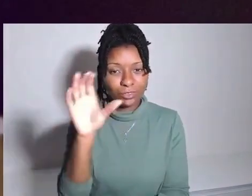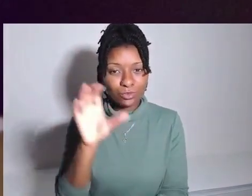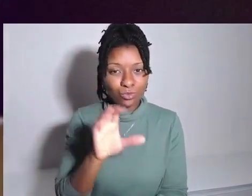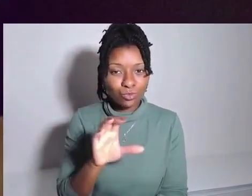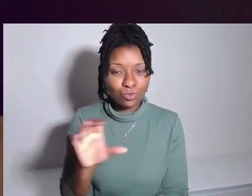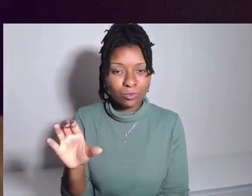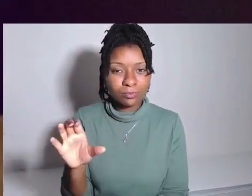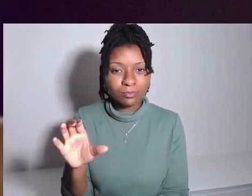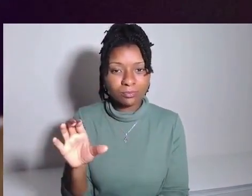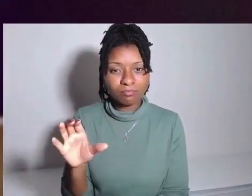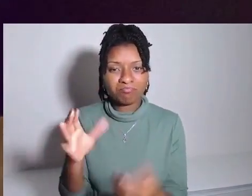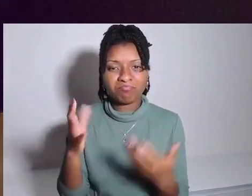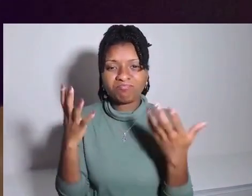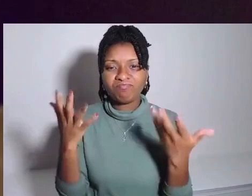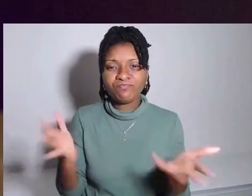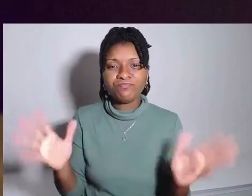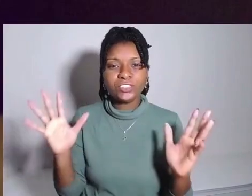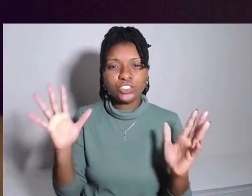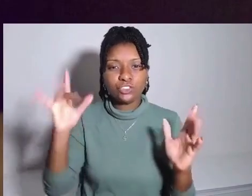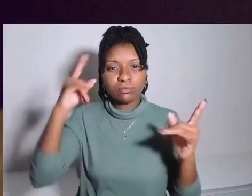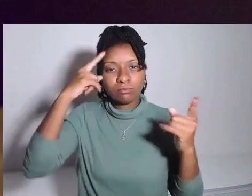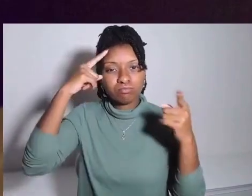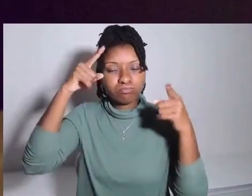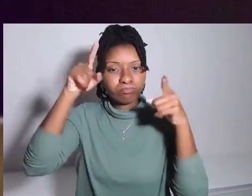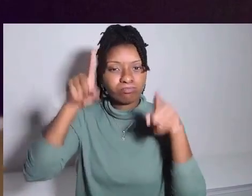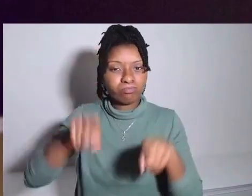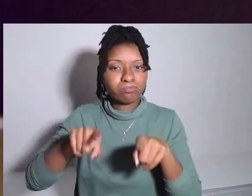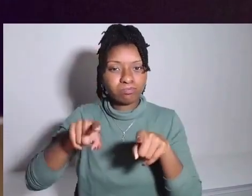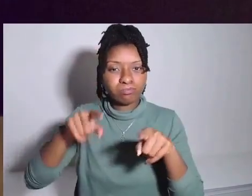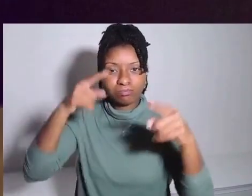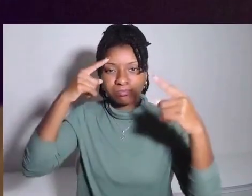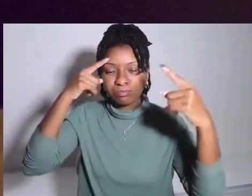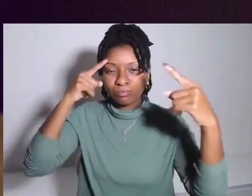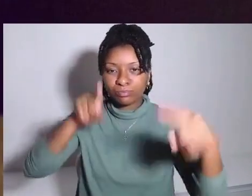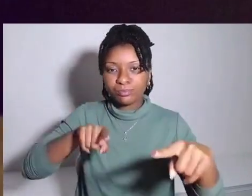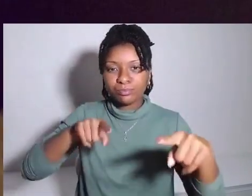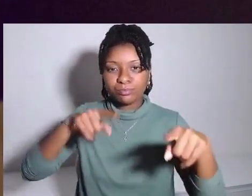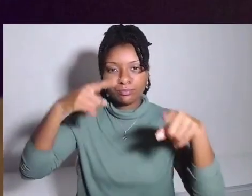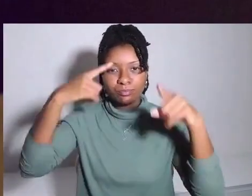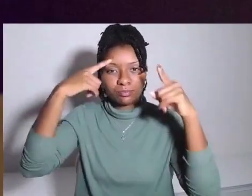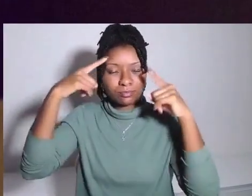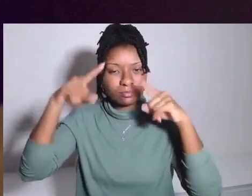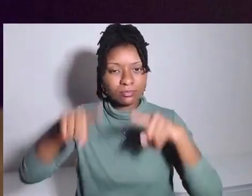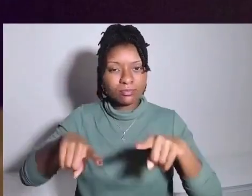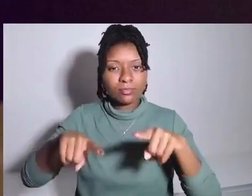already in shared agreement, and then sending love forth.